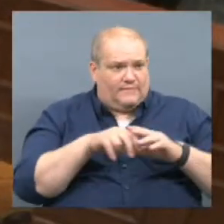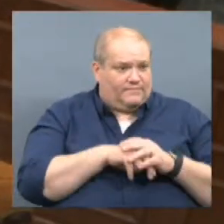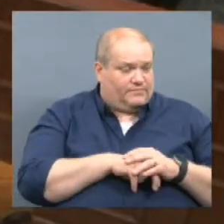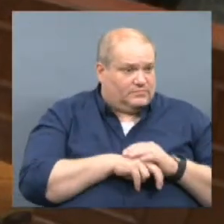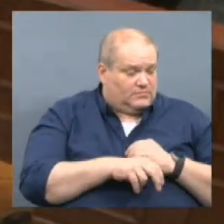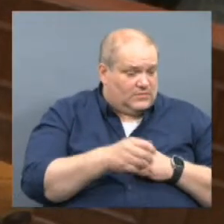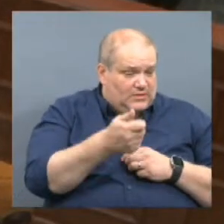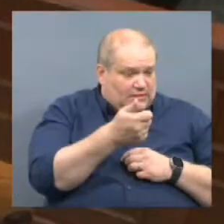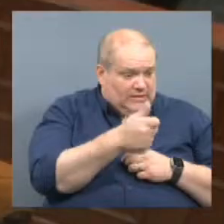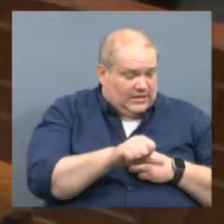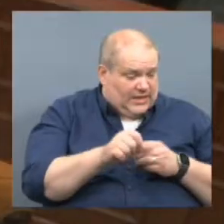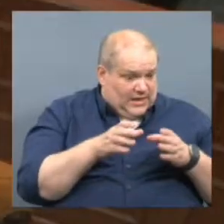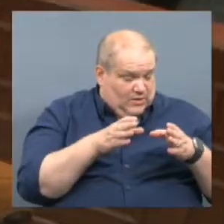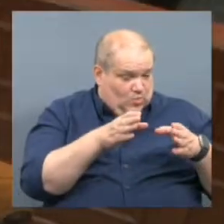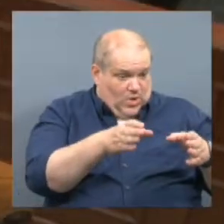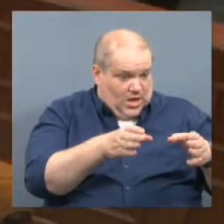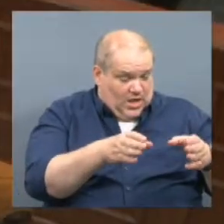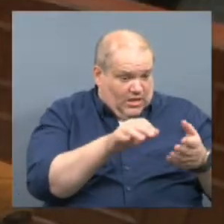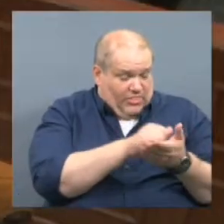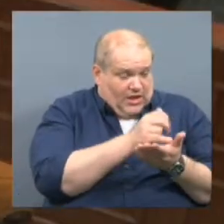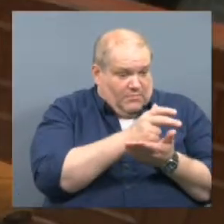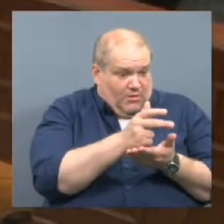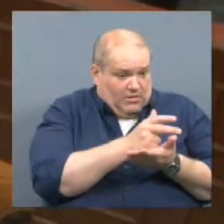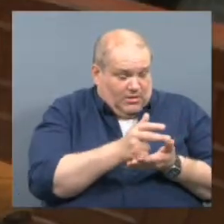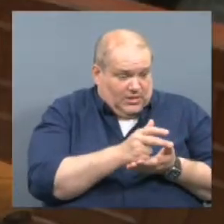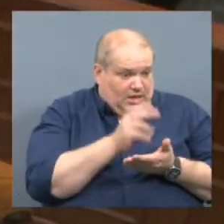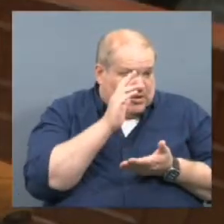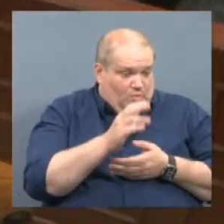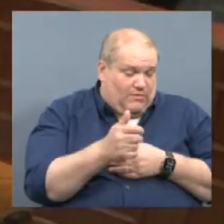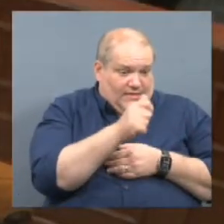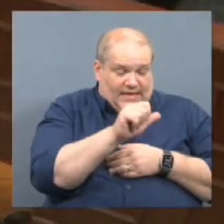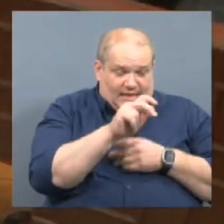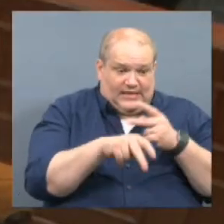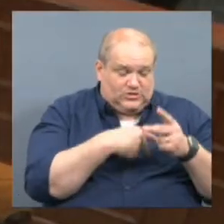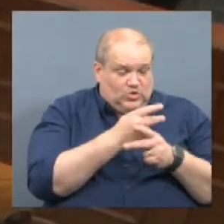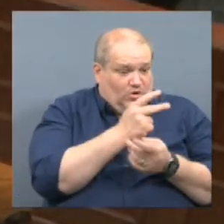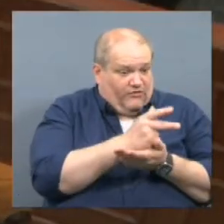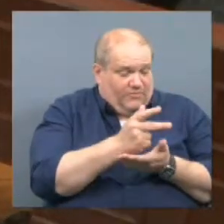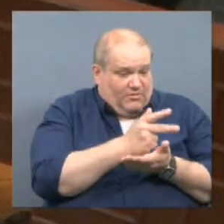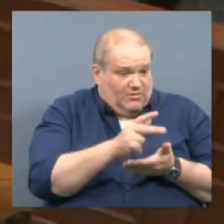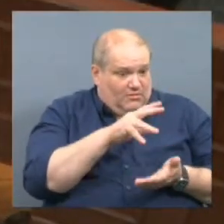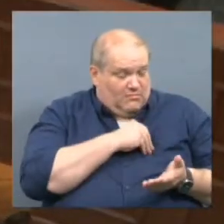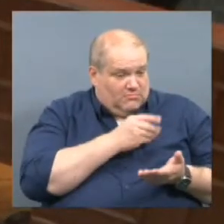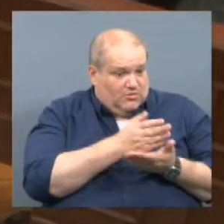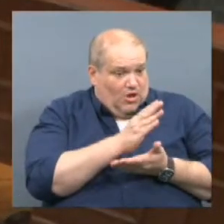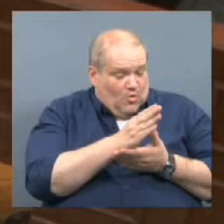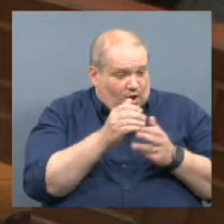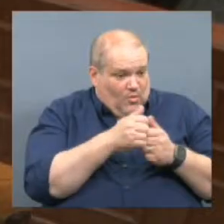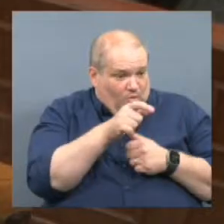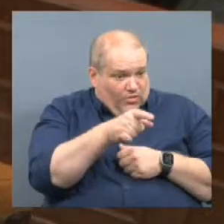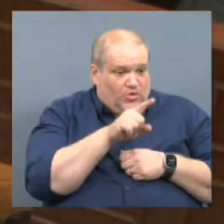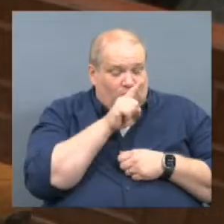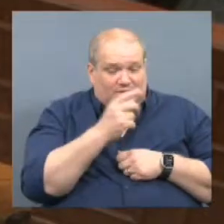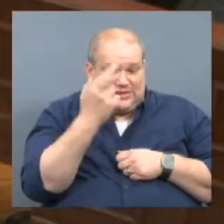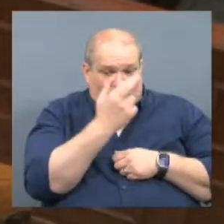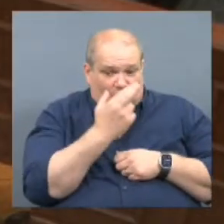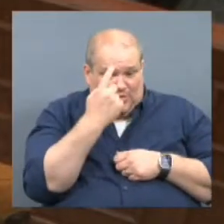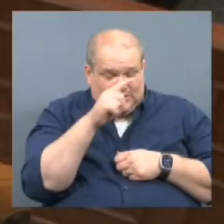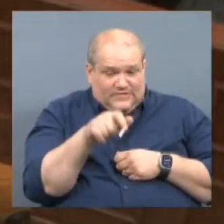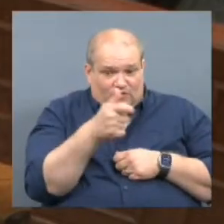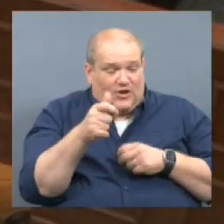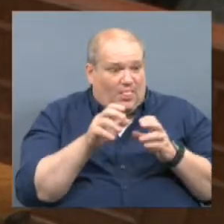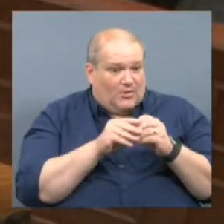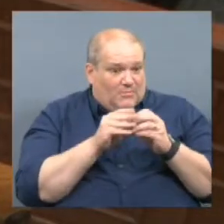there any way that a parking lot is going to be, any sort of parking lot is going to be okay with y'all? I mean, like, is there a reason for another